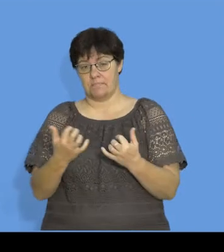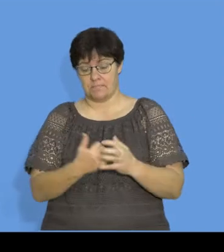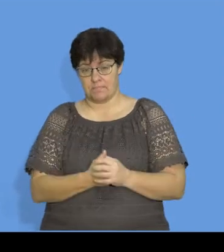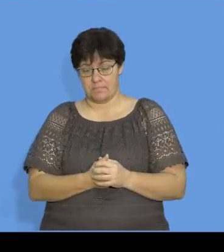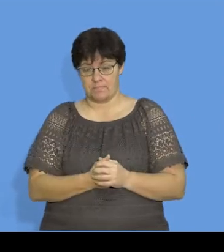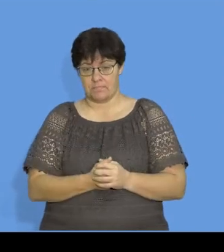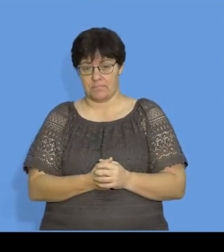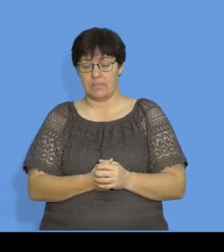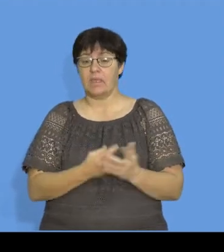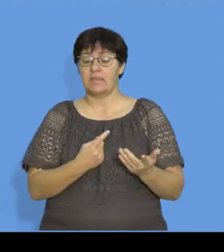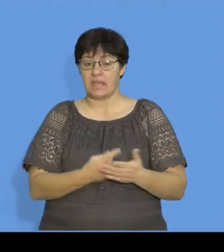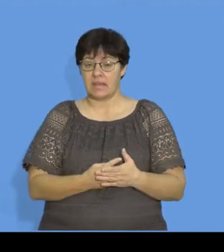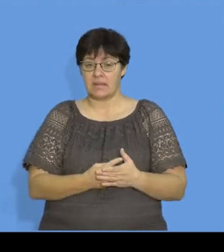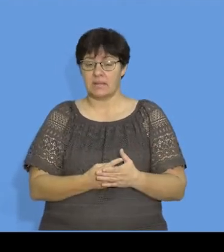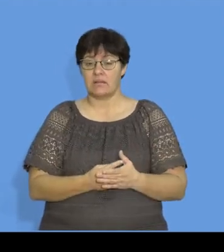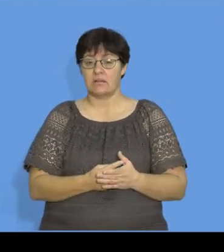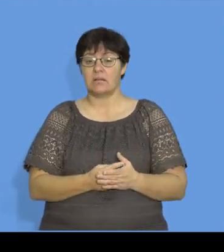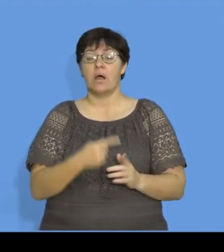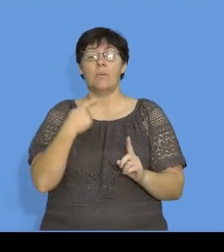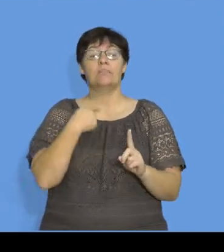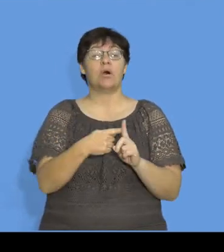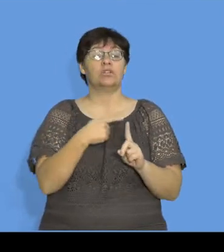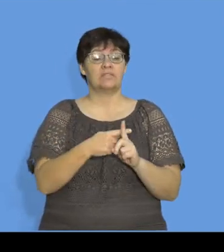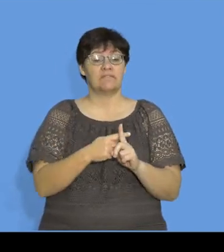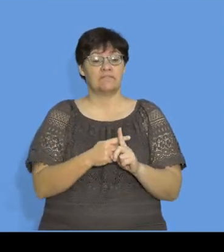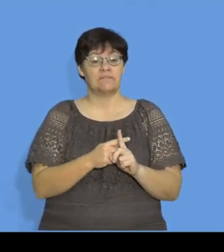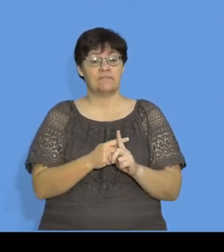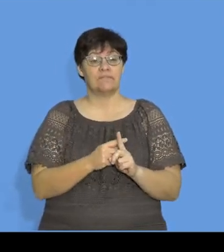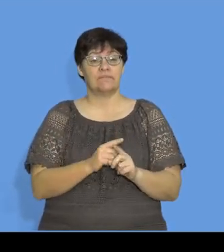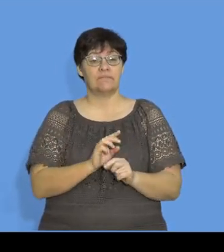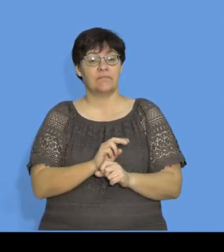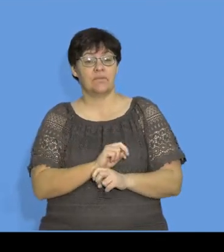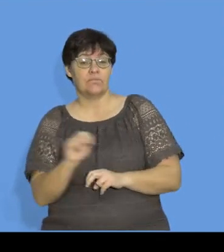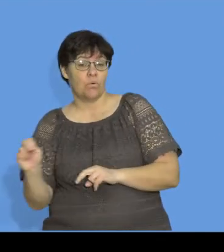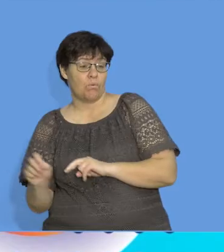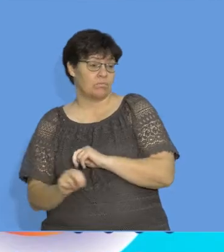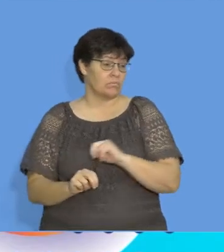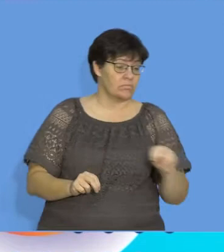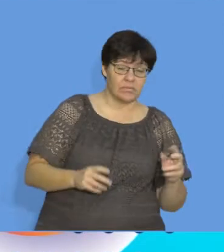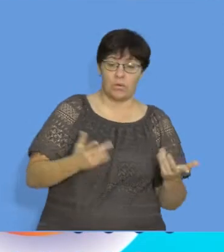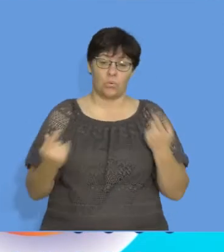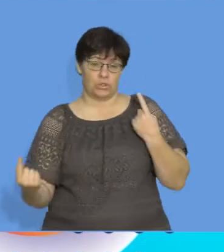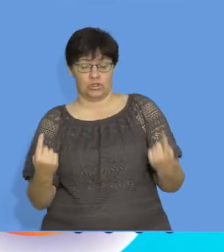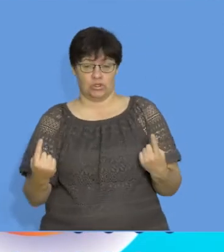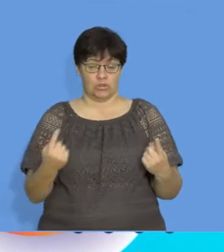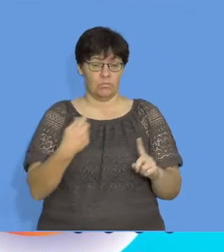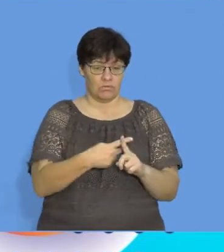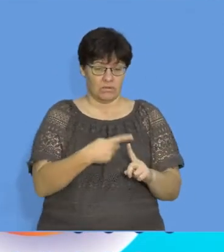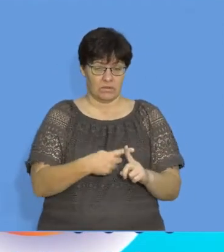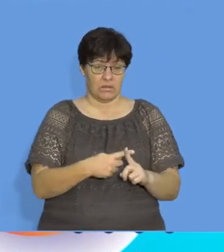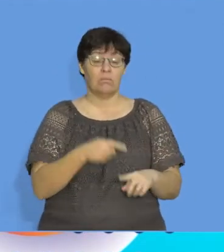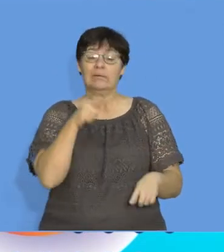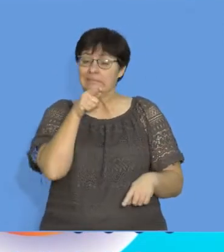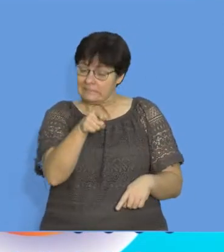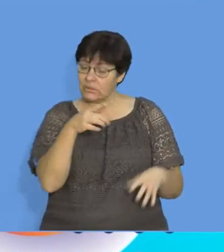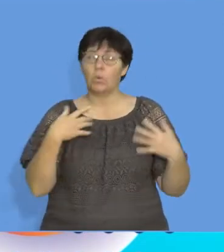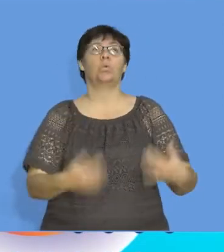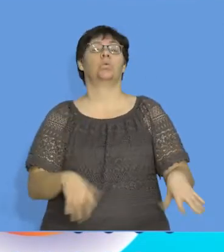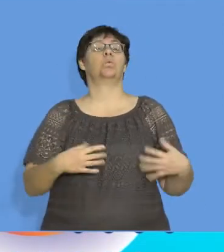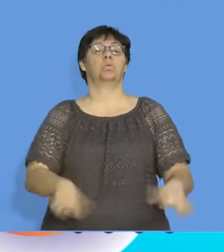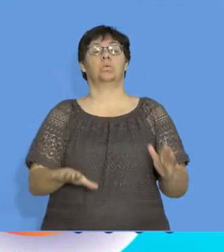a direction as positive. This direction as positive is beyond important, and you have to keep it.